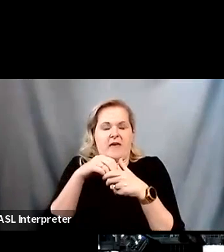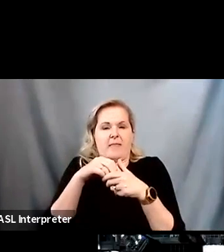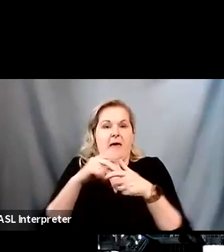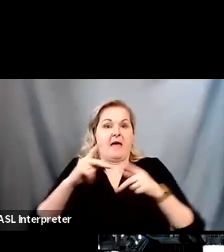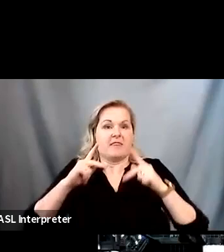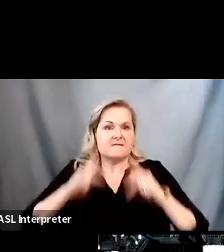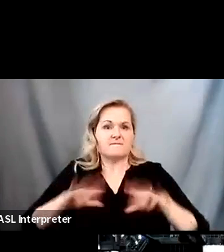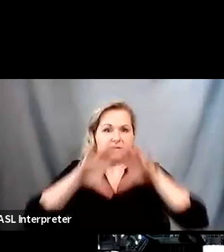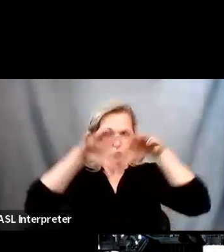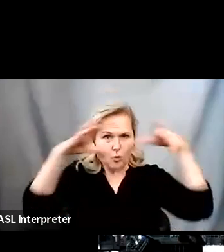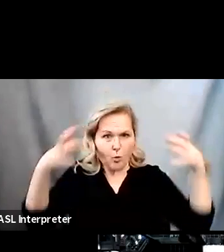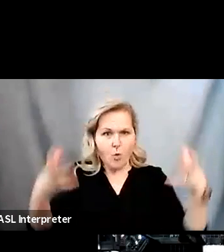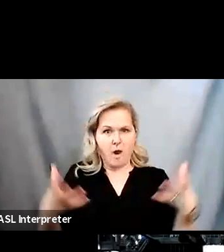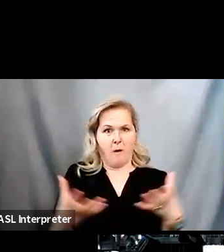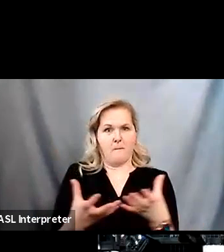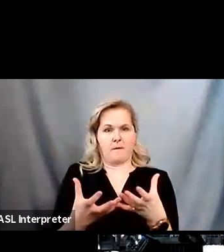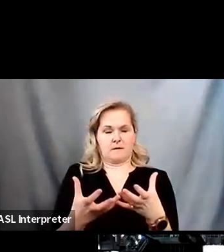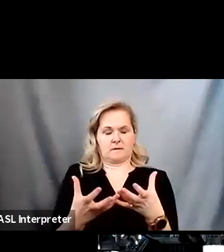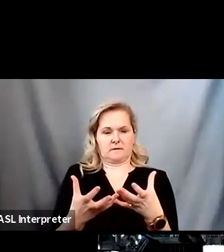realm,